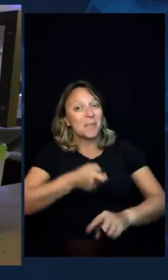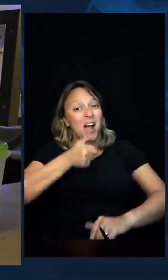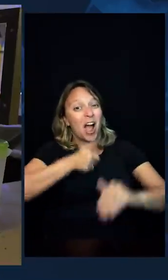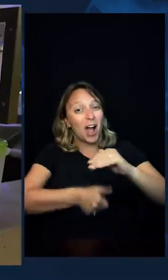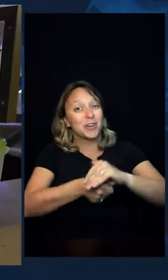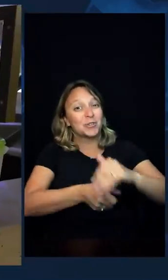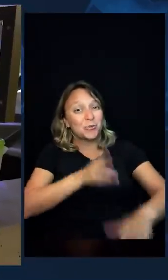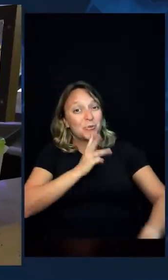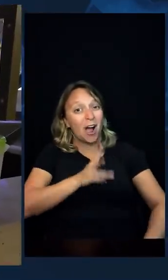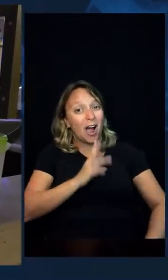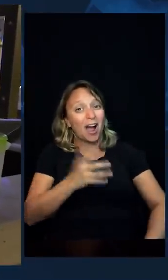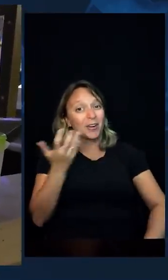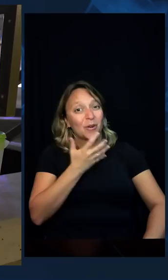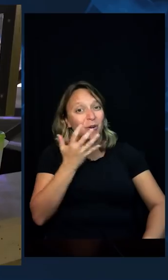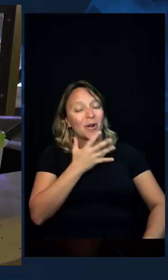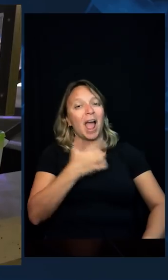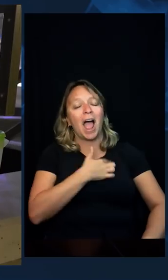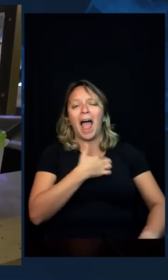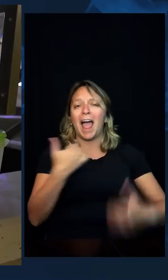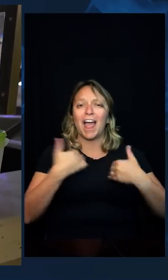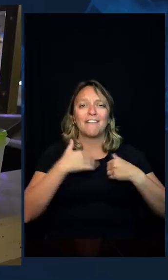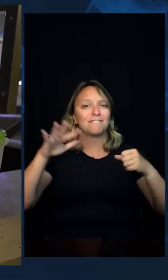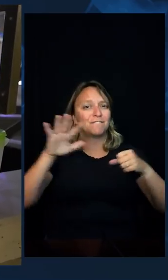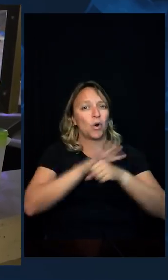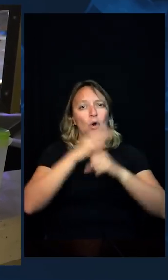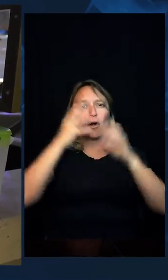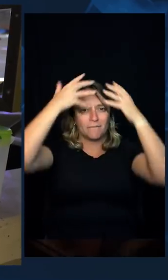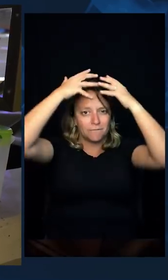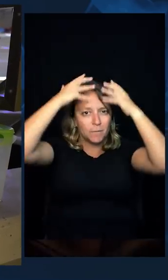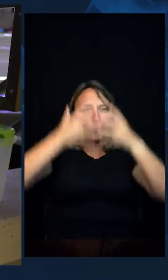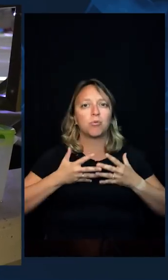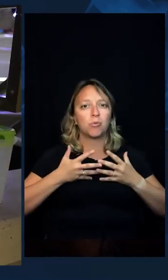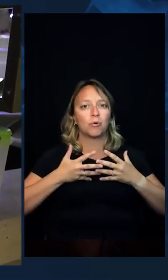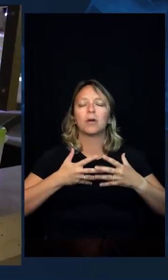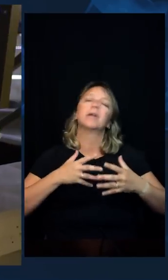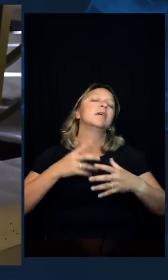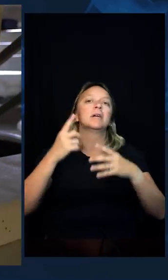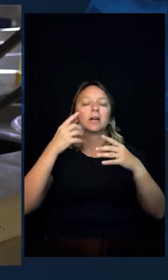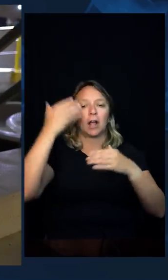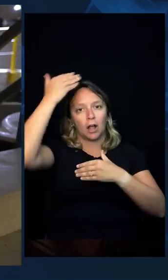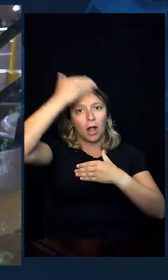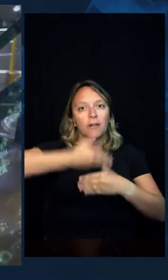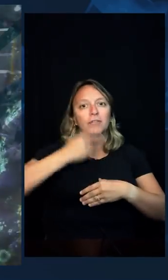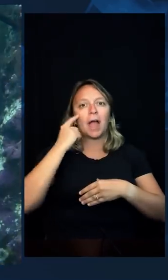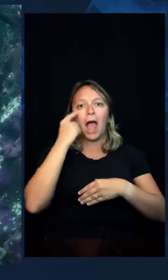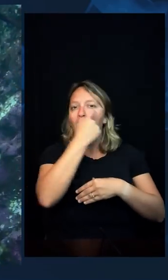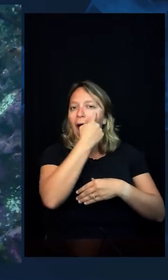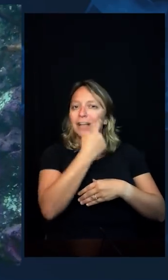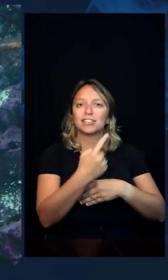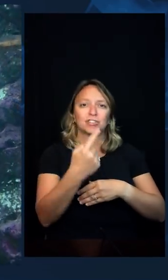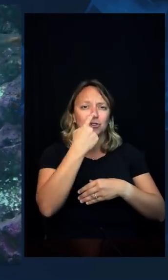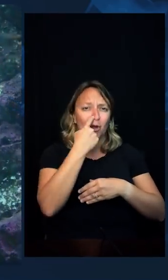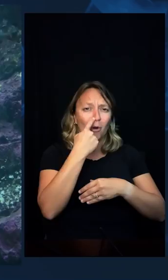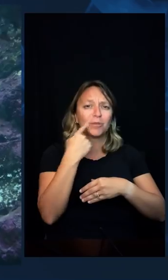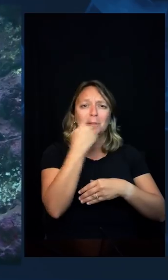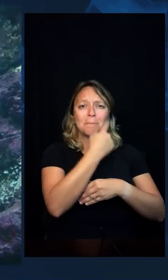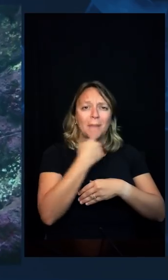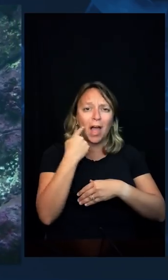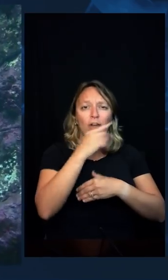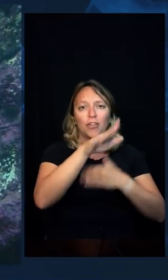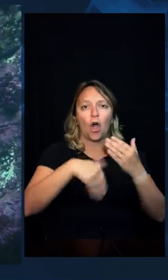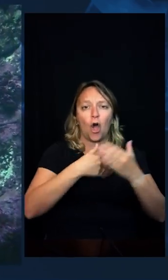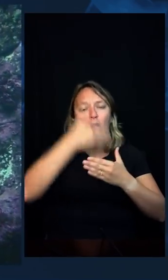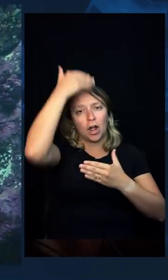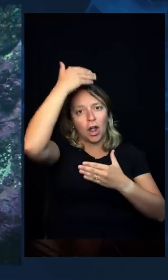underwater. I wear a full face mask. It covers my eyes, nose, and mouth